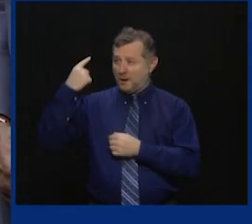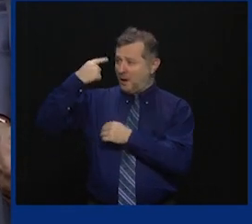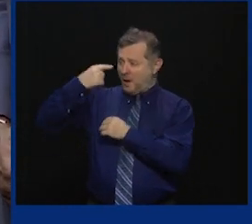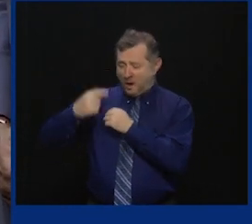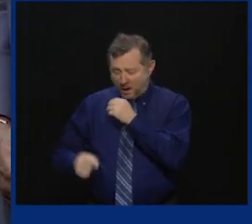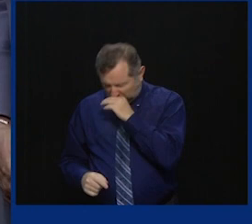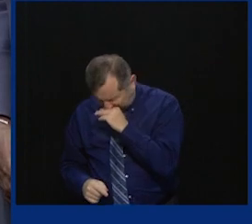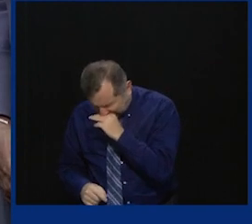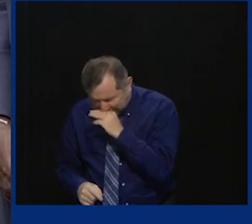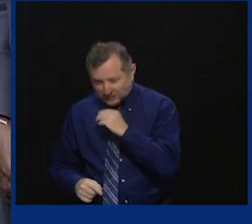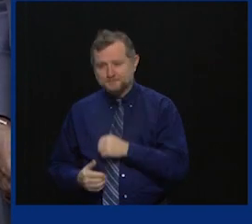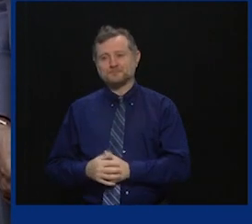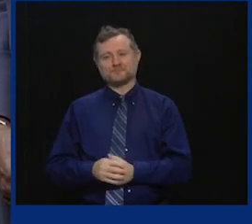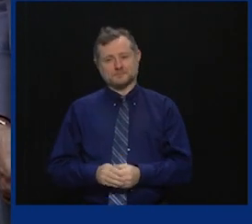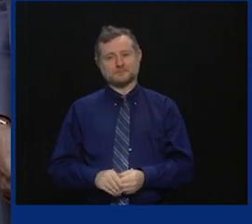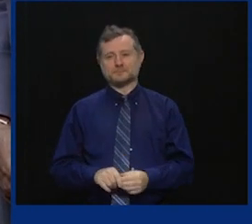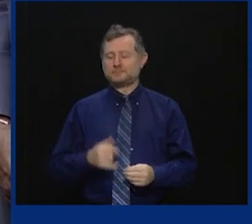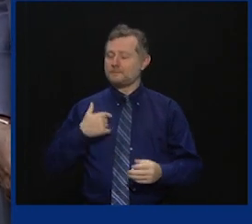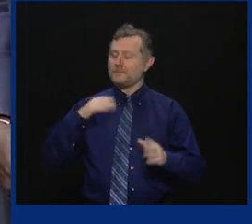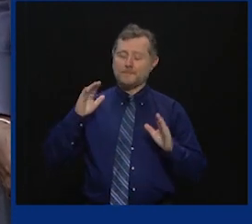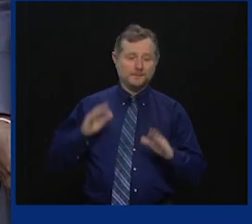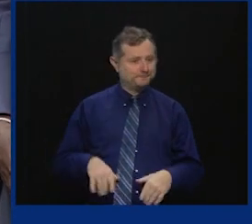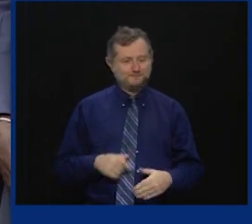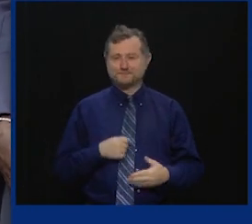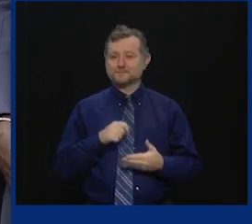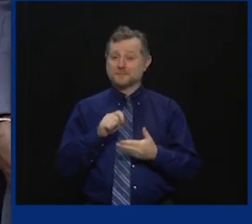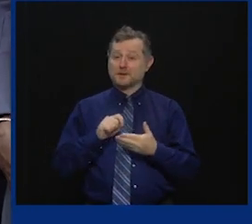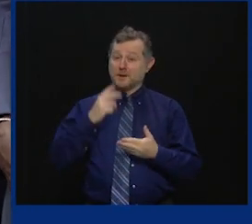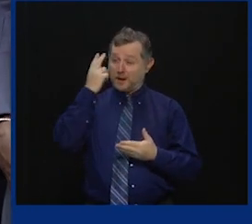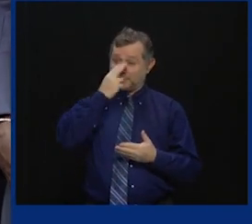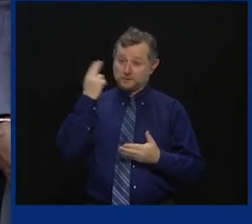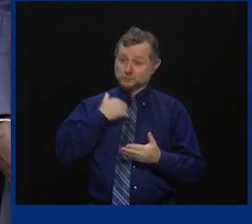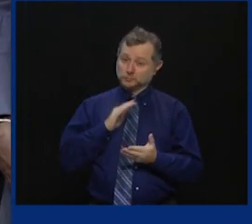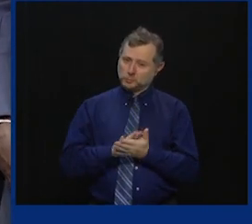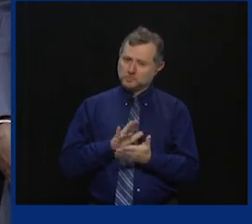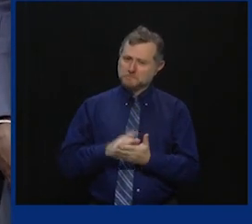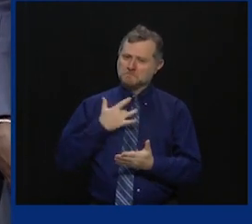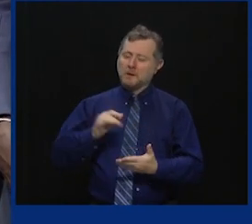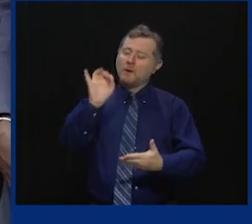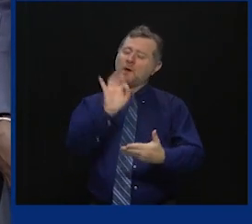I was a little more rebellious than that. There was no surprise.